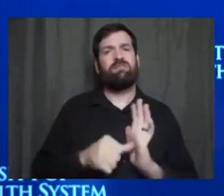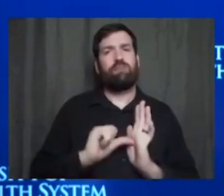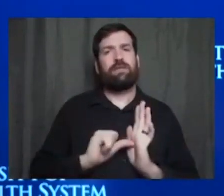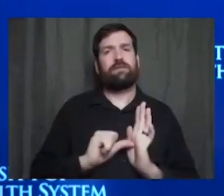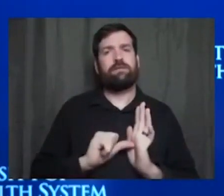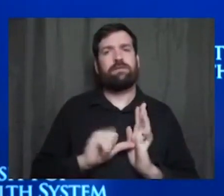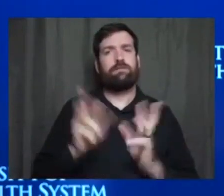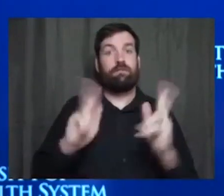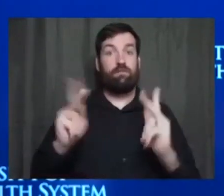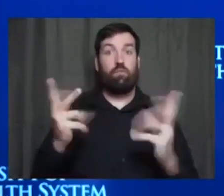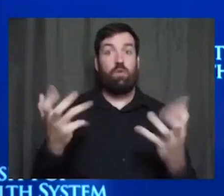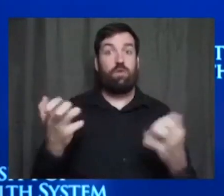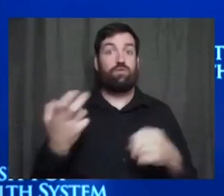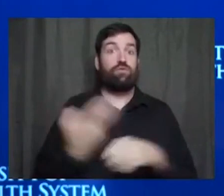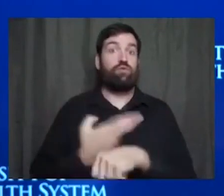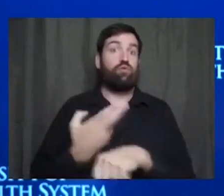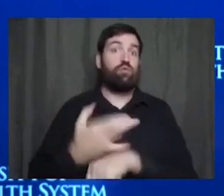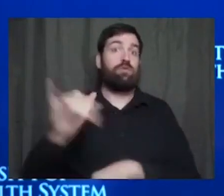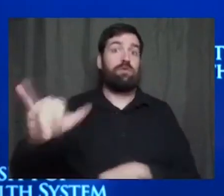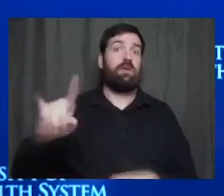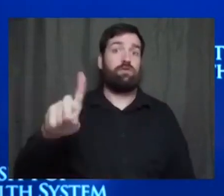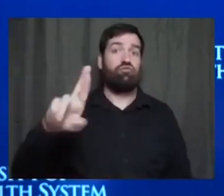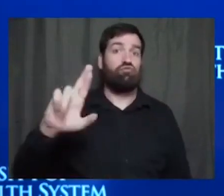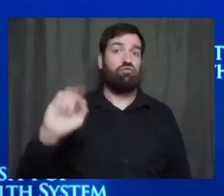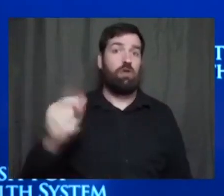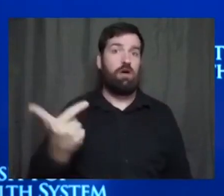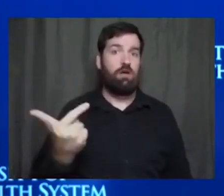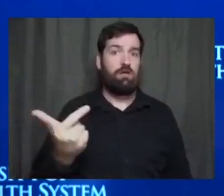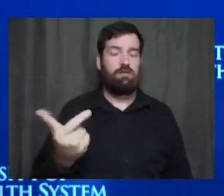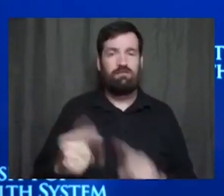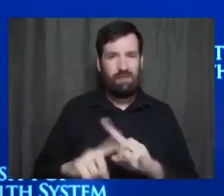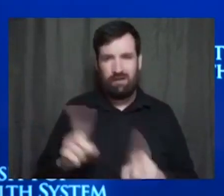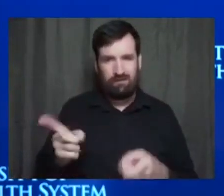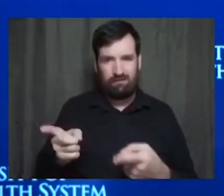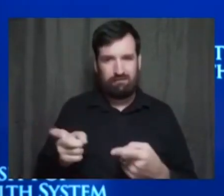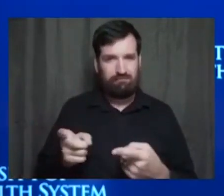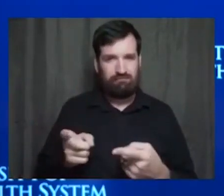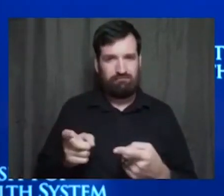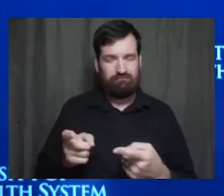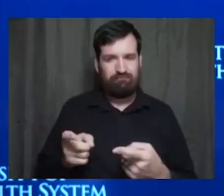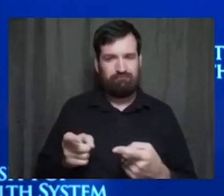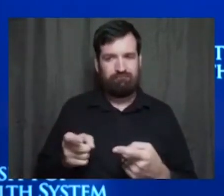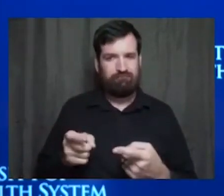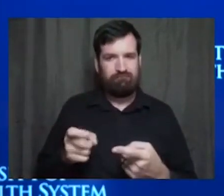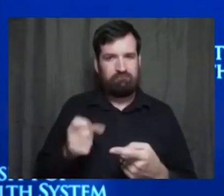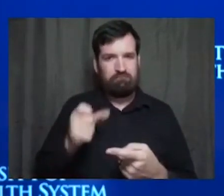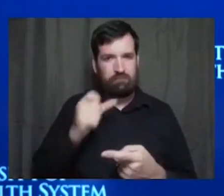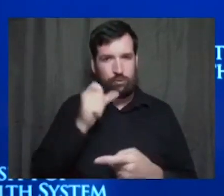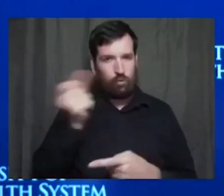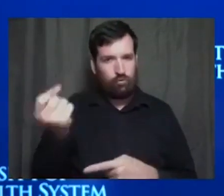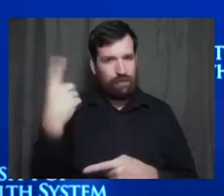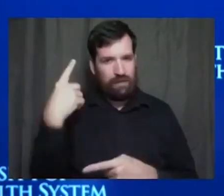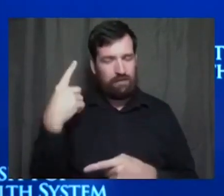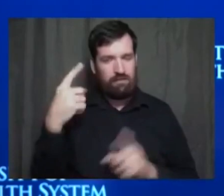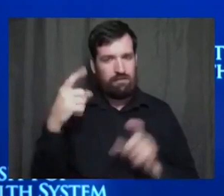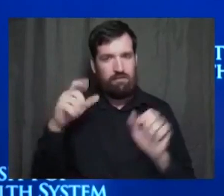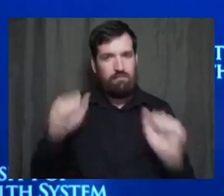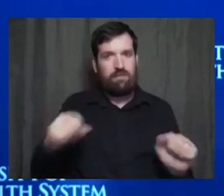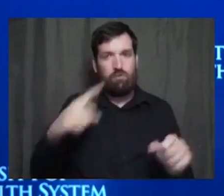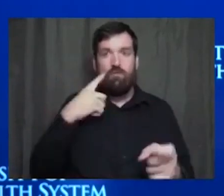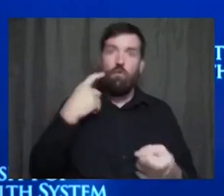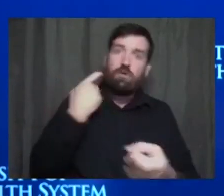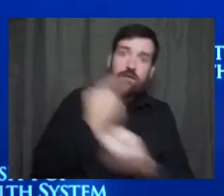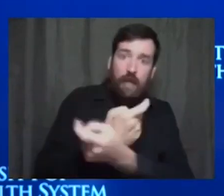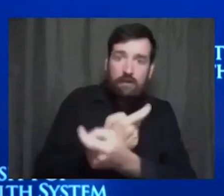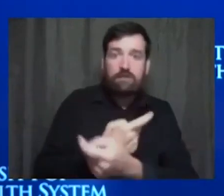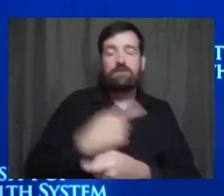use this drug, not understanding the real possibility of toxicity, neurological toxicity,